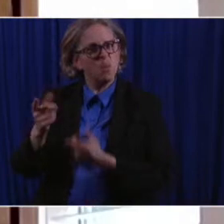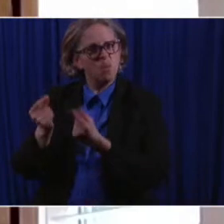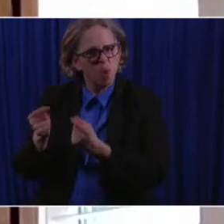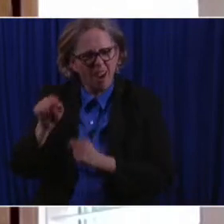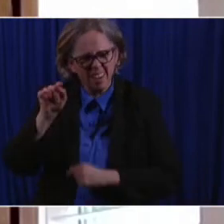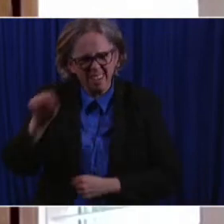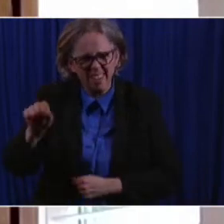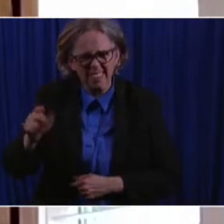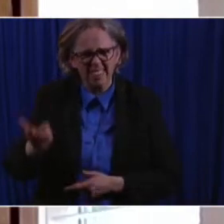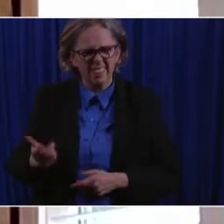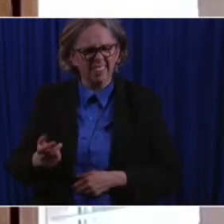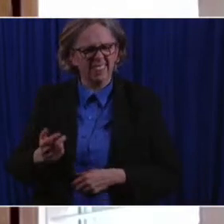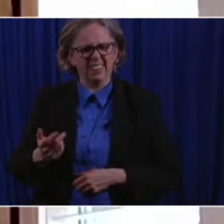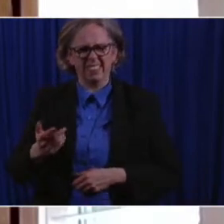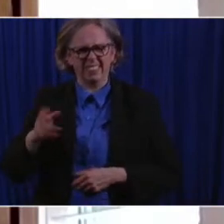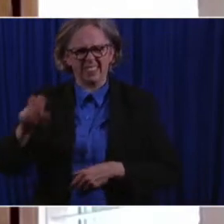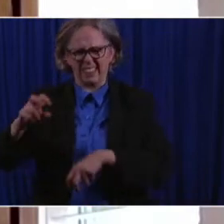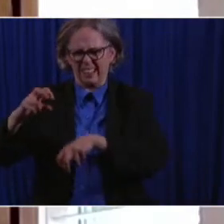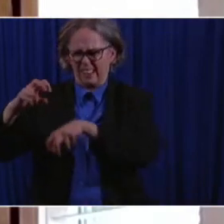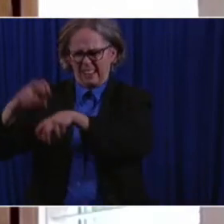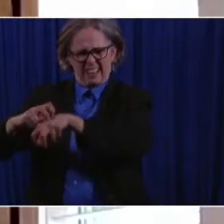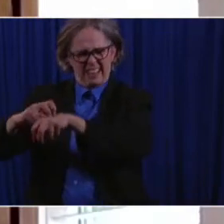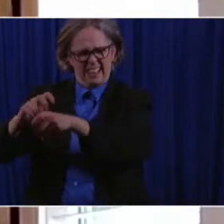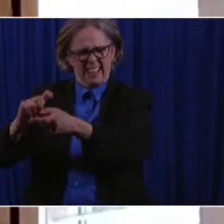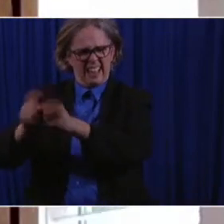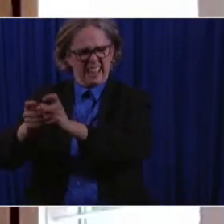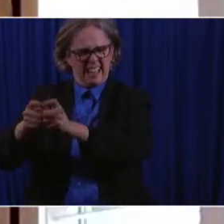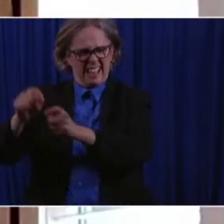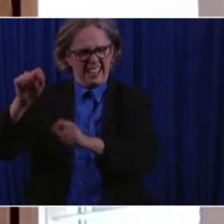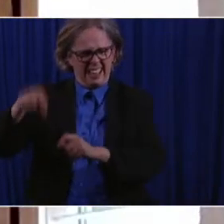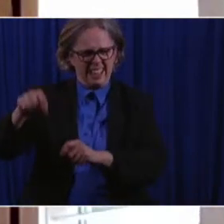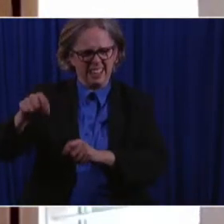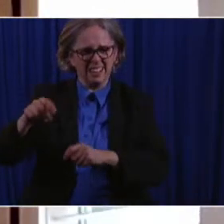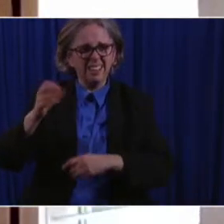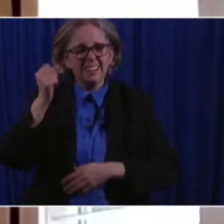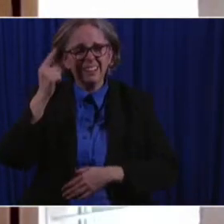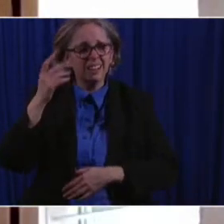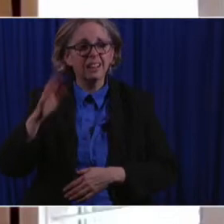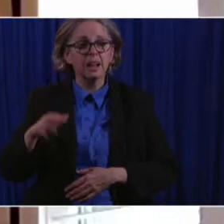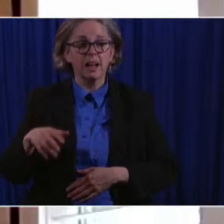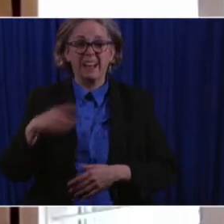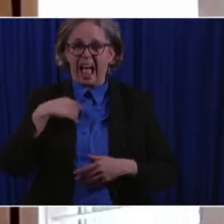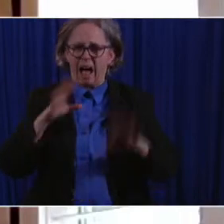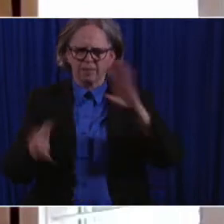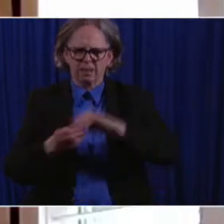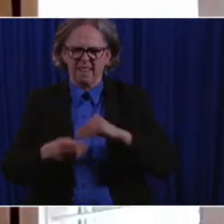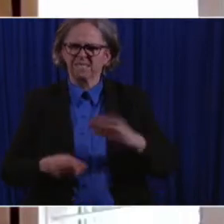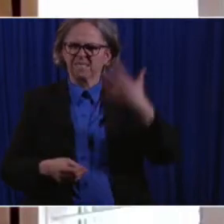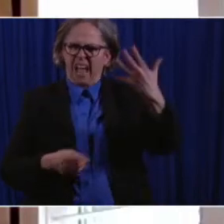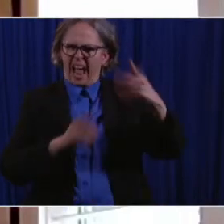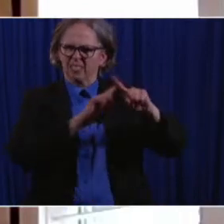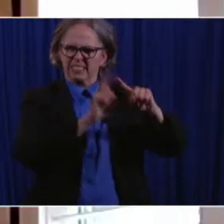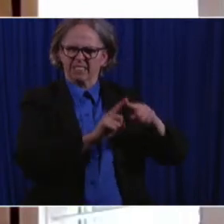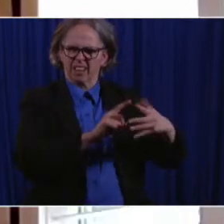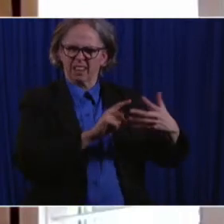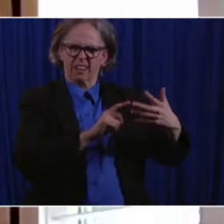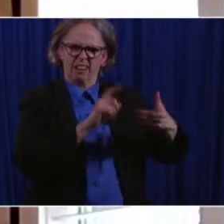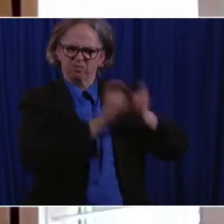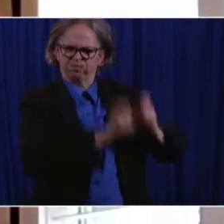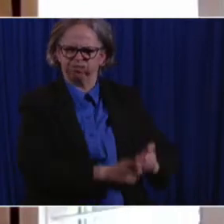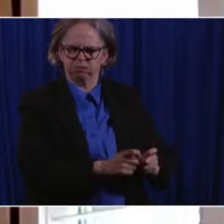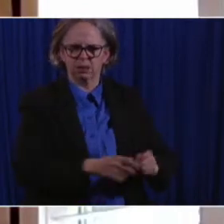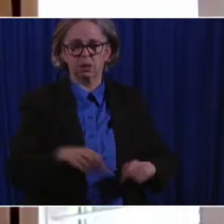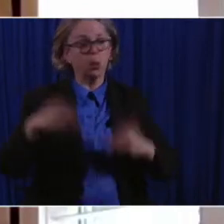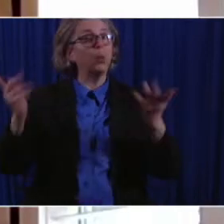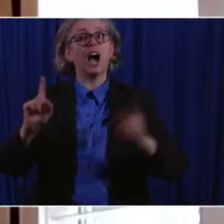of 3 in particular of the 5 variants of concern. The so-called UK variant, which is